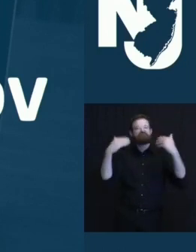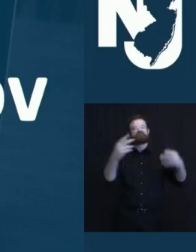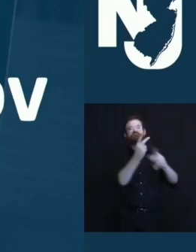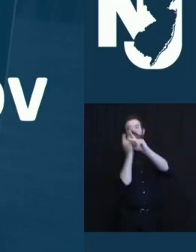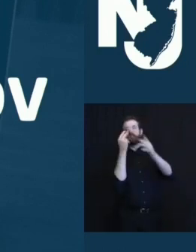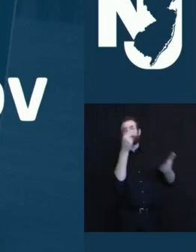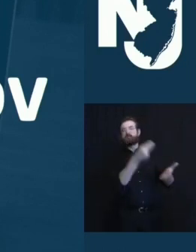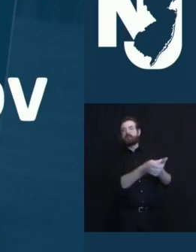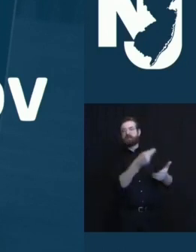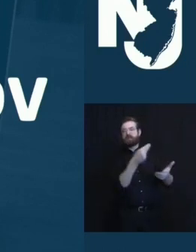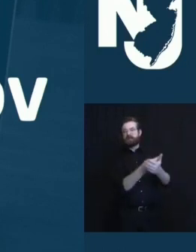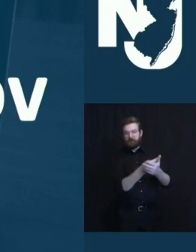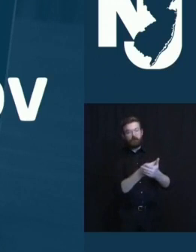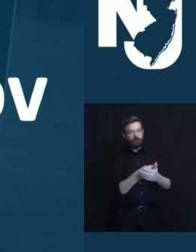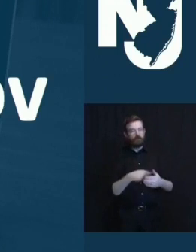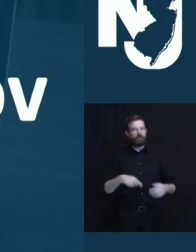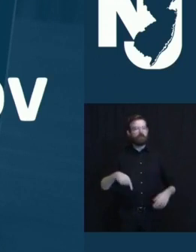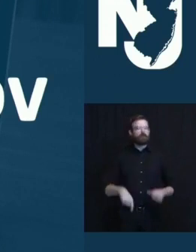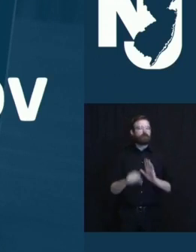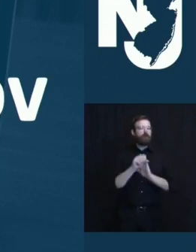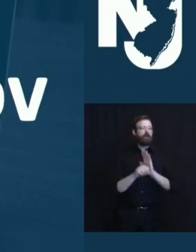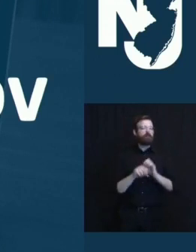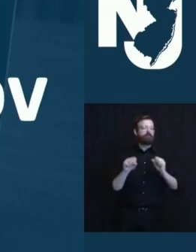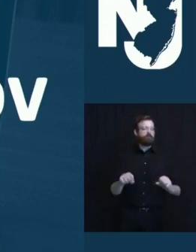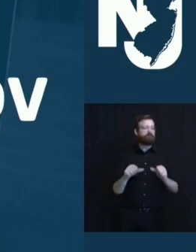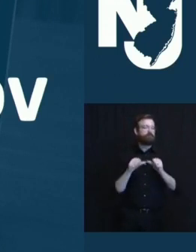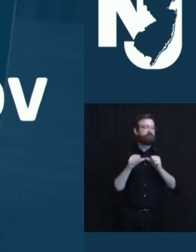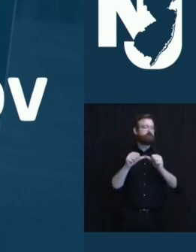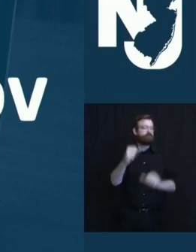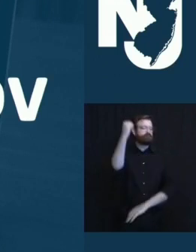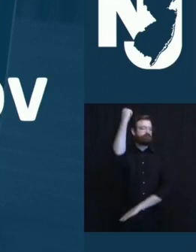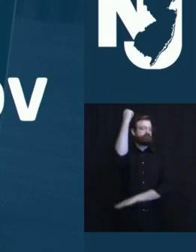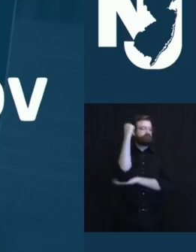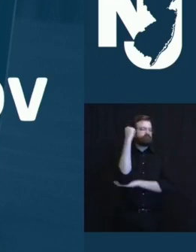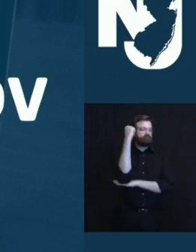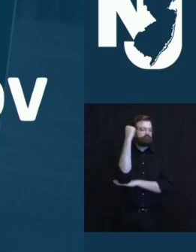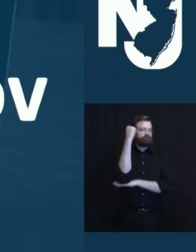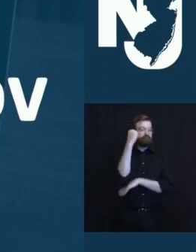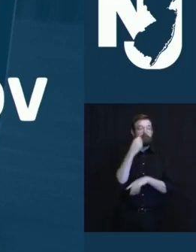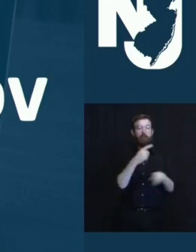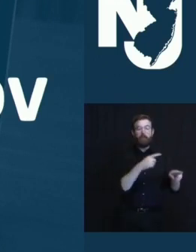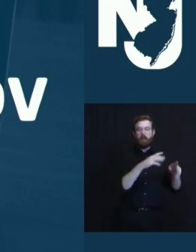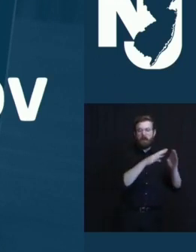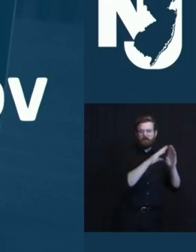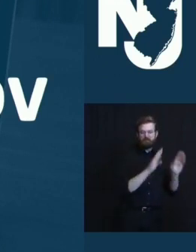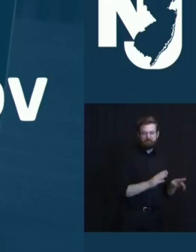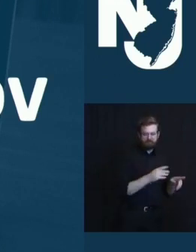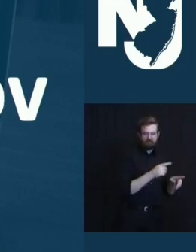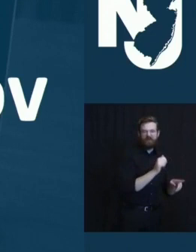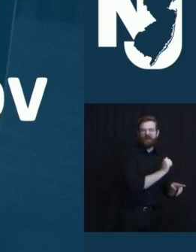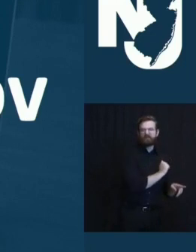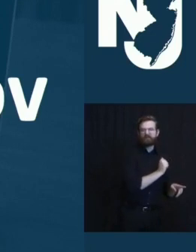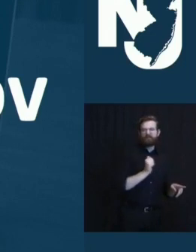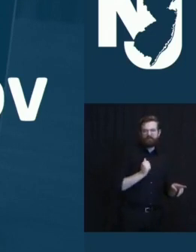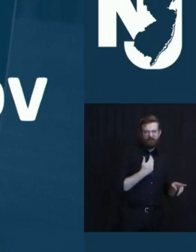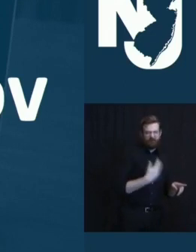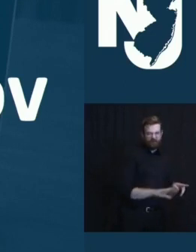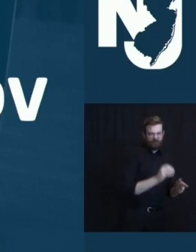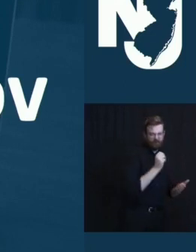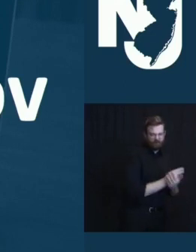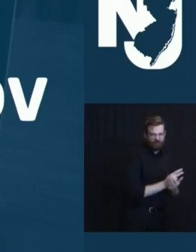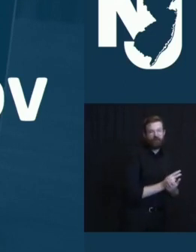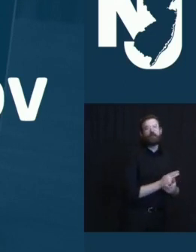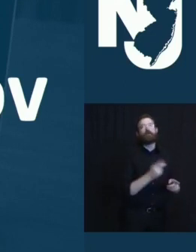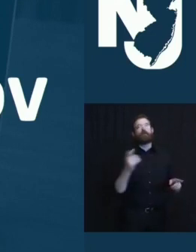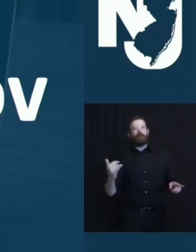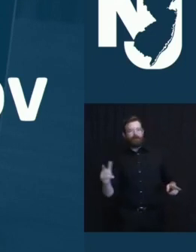done quickly, and now we can. So I want to explicitly thank the Senate President and the Speaker for their partnership. Also, something